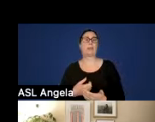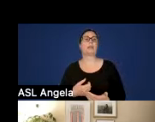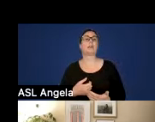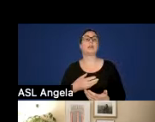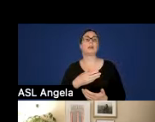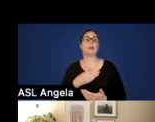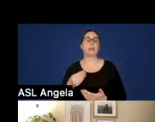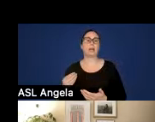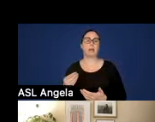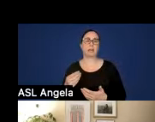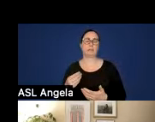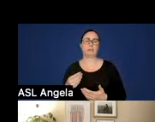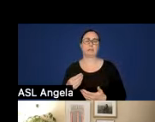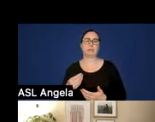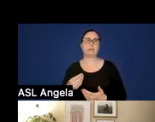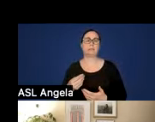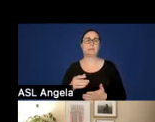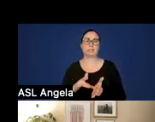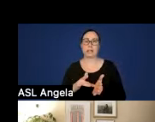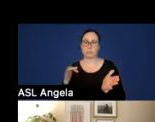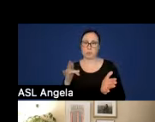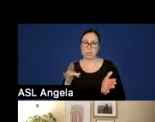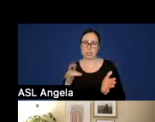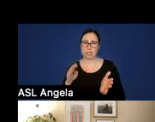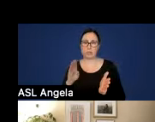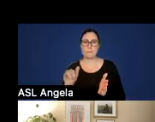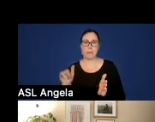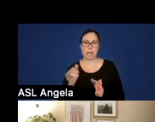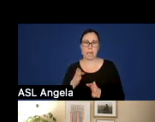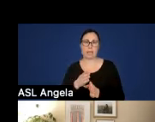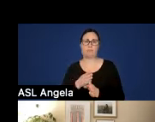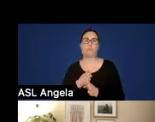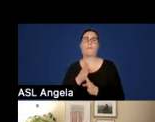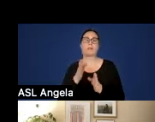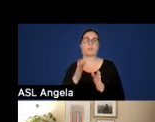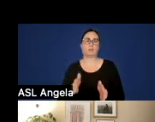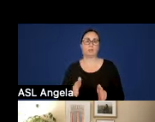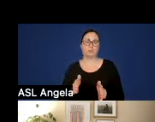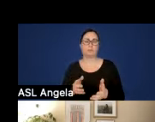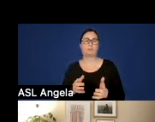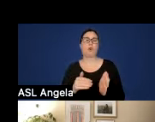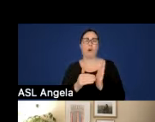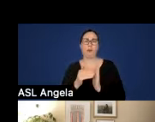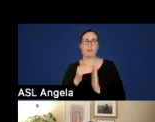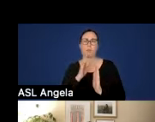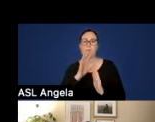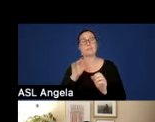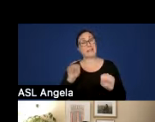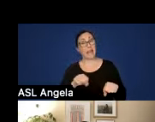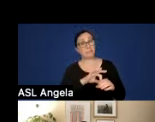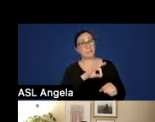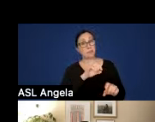can include spiritual leaders. Also, a lot of times we're talking about folks who are in the